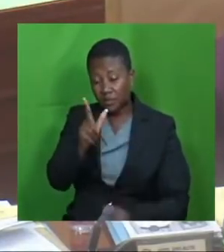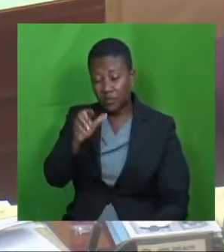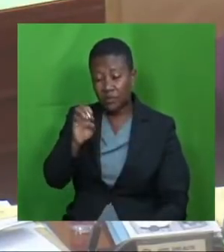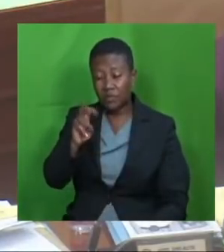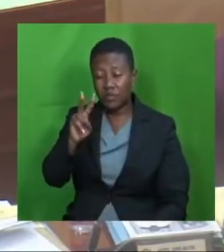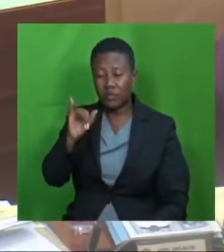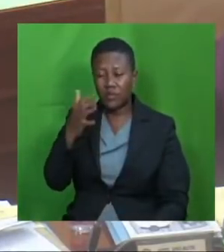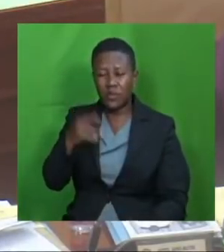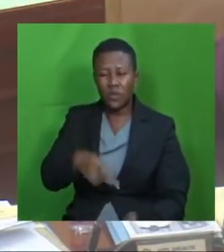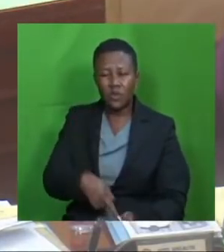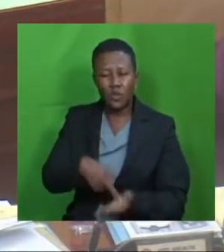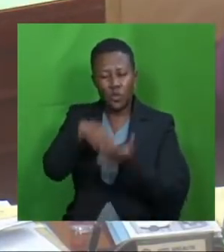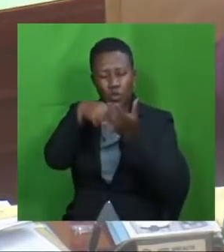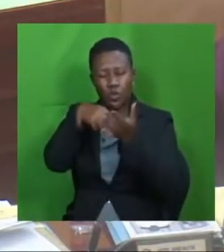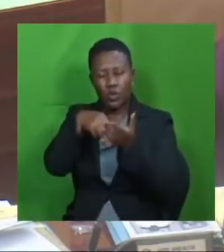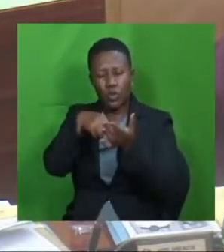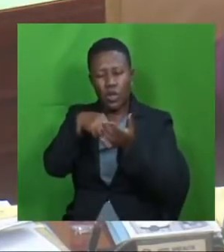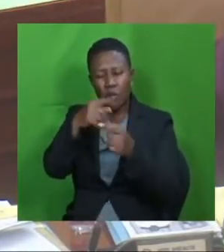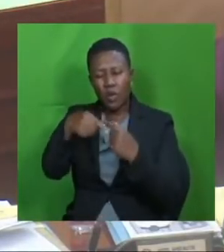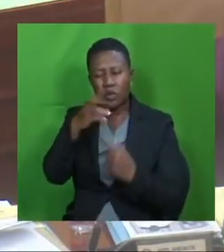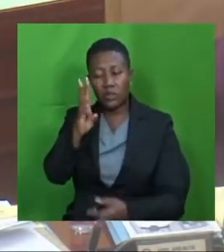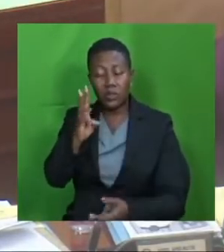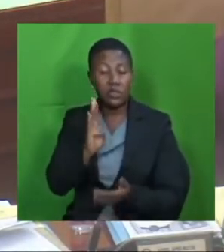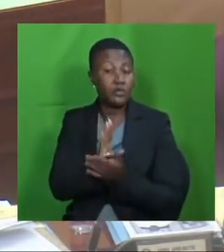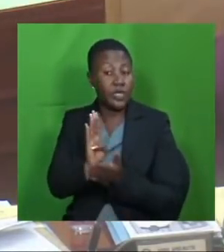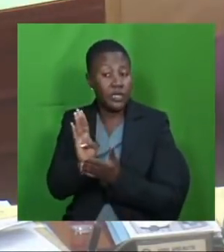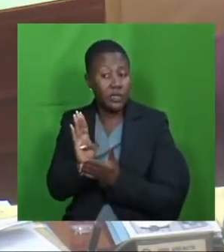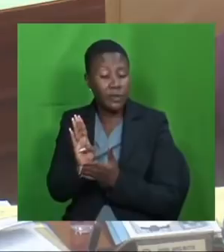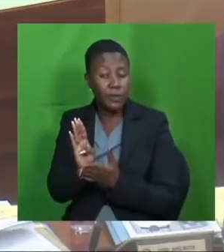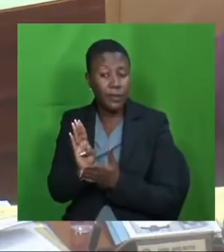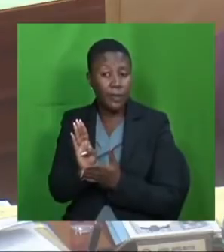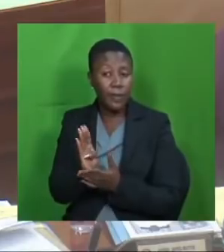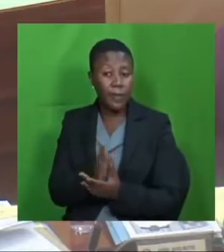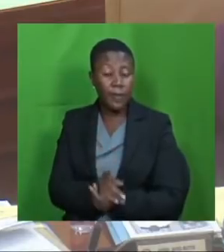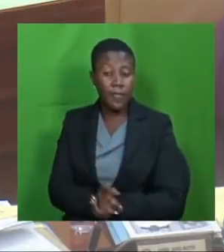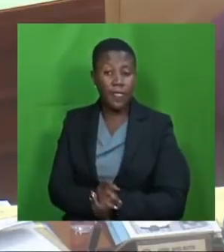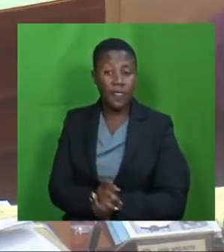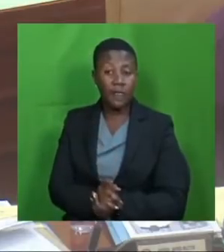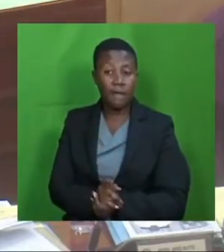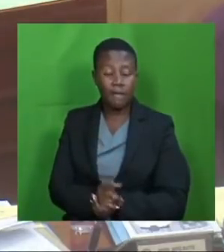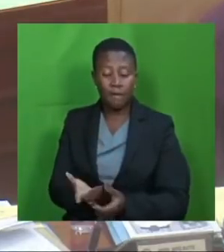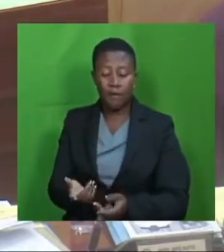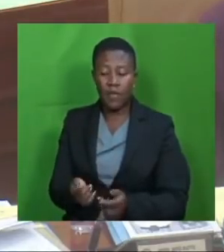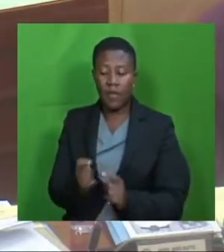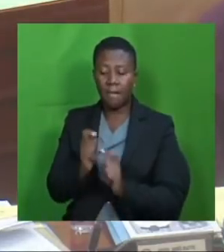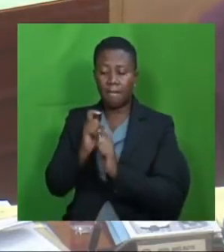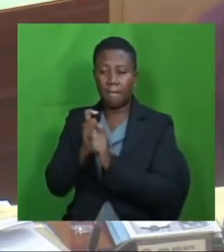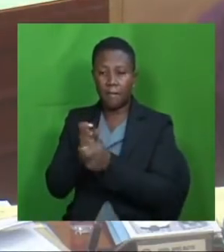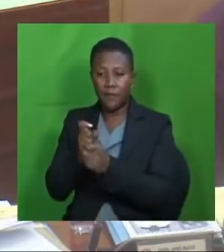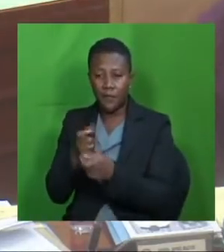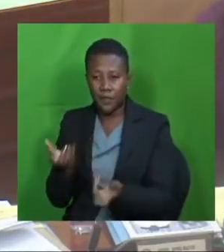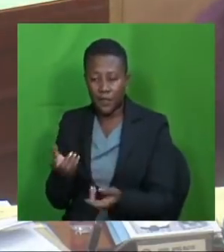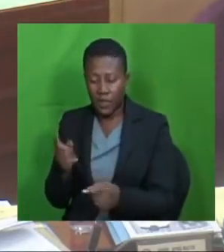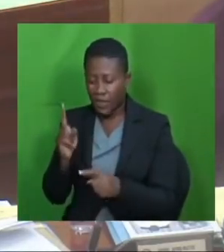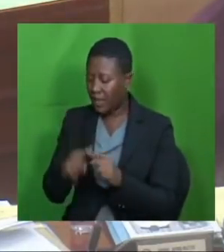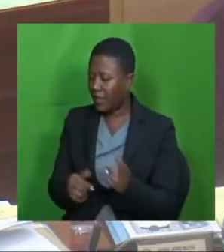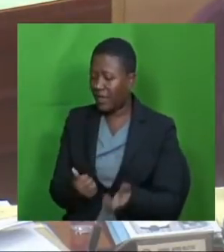raise approximately 6 billion. So, compensation, it can help